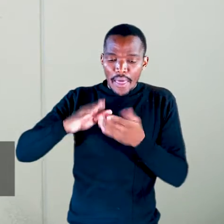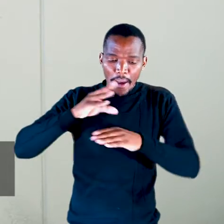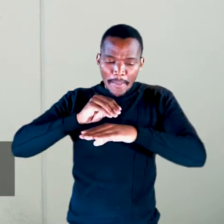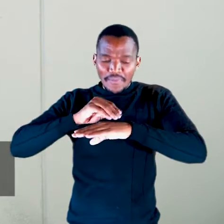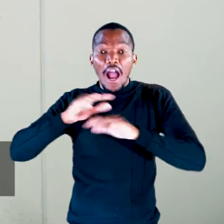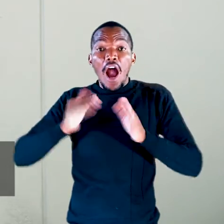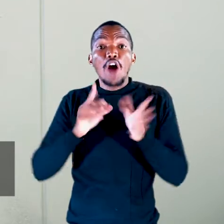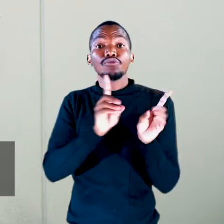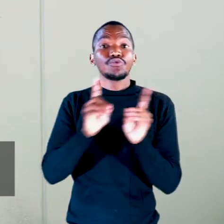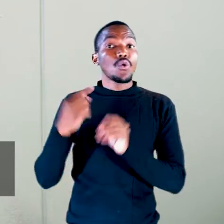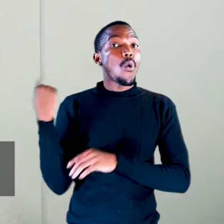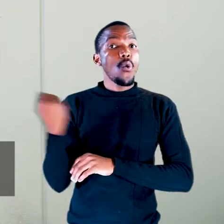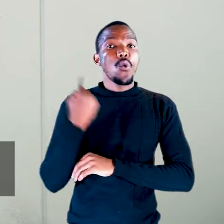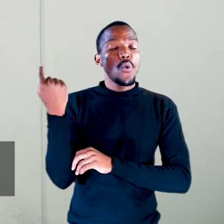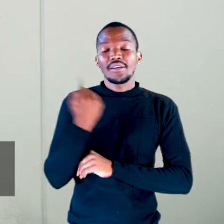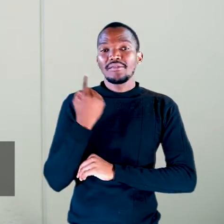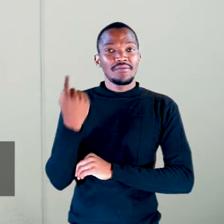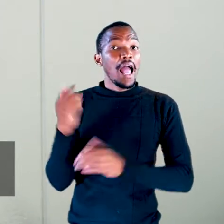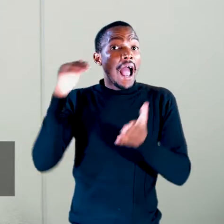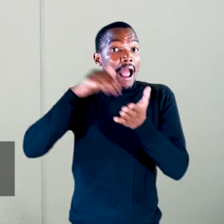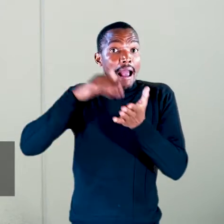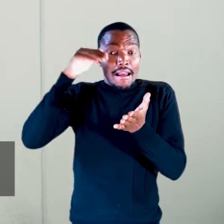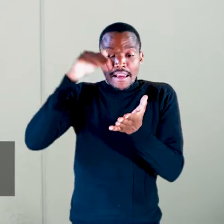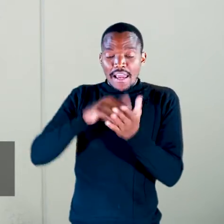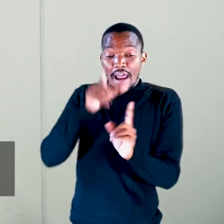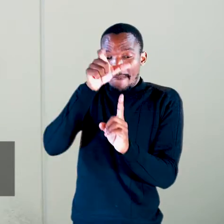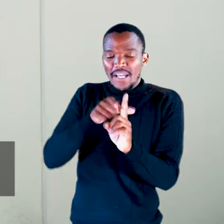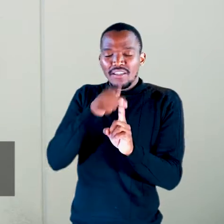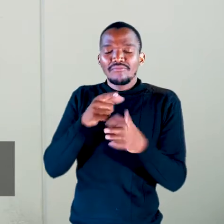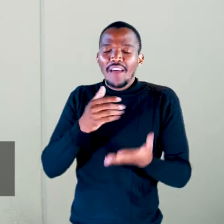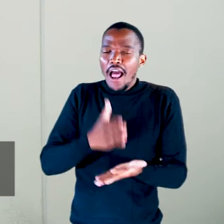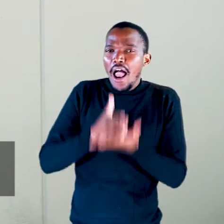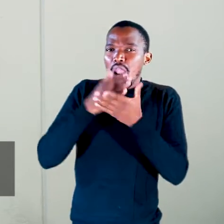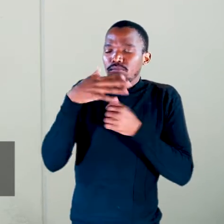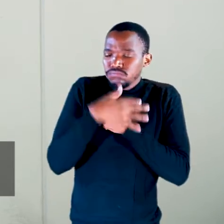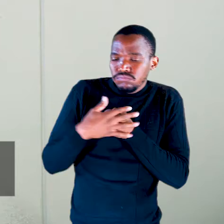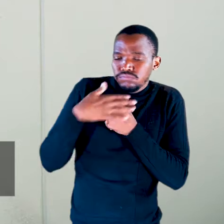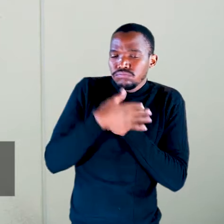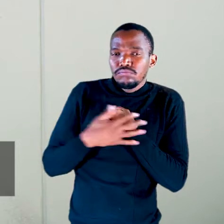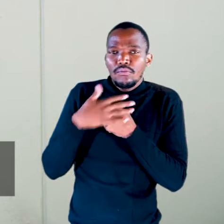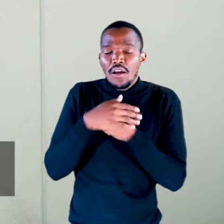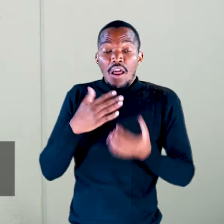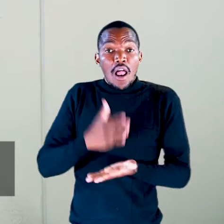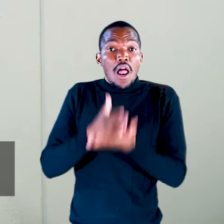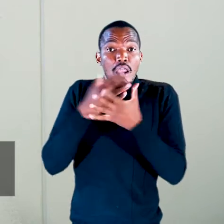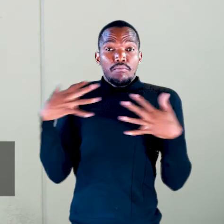e ntseng ka teng ra bo re thomamisa gore molwetse ya rona ra mo gomotsa re mo alagela